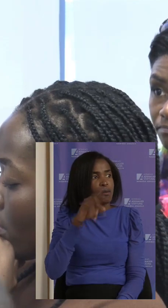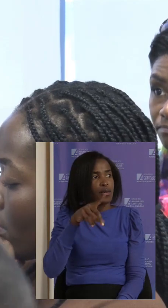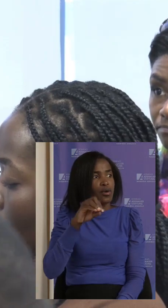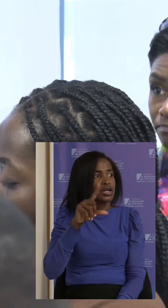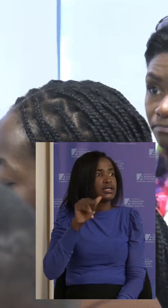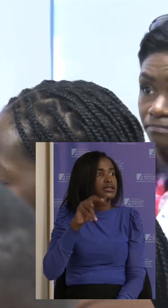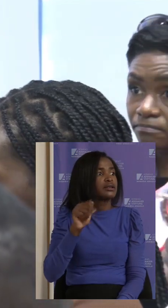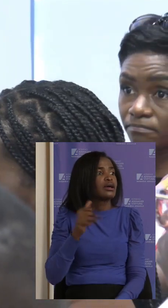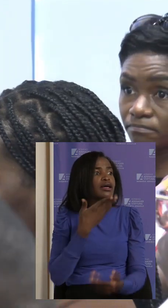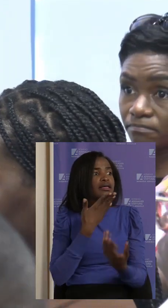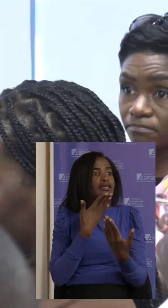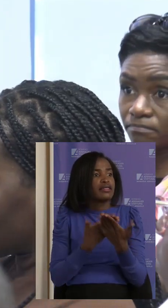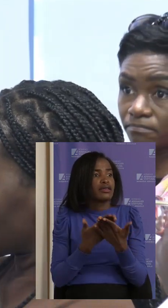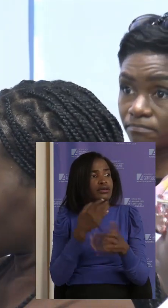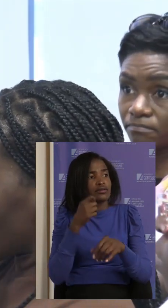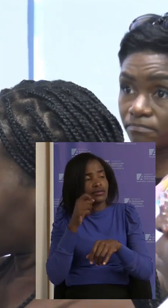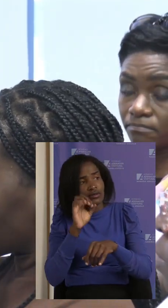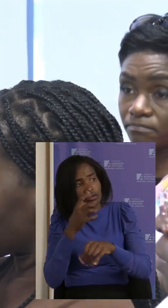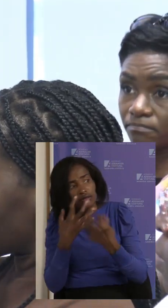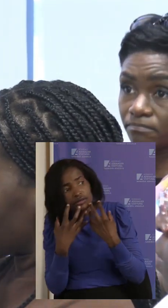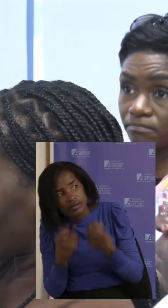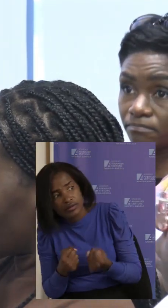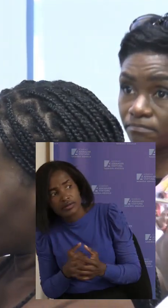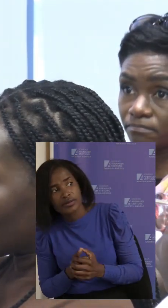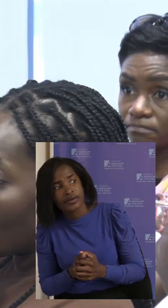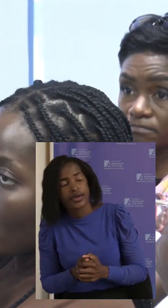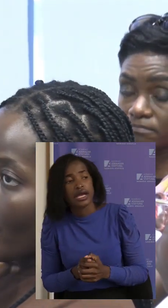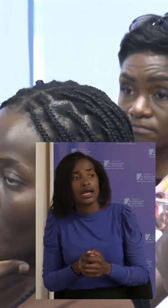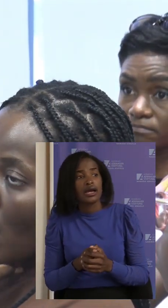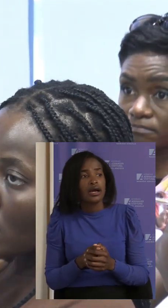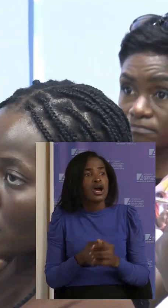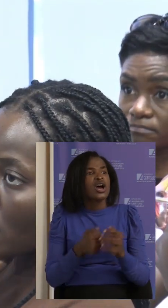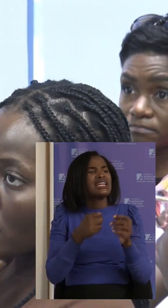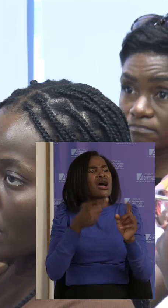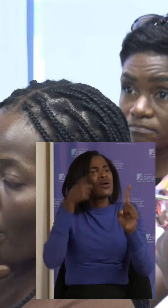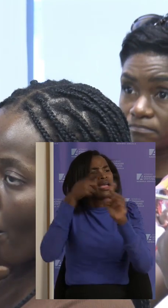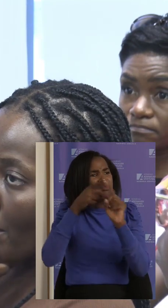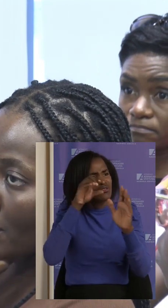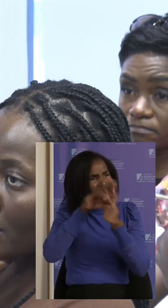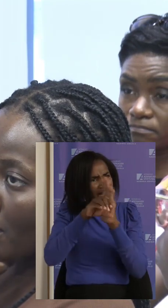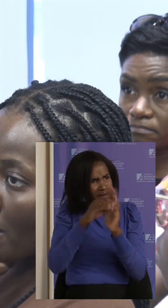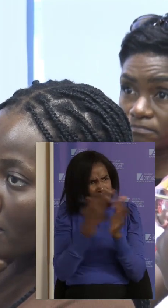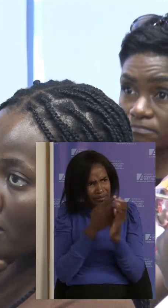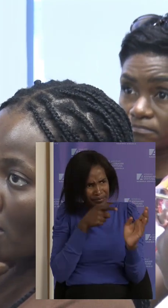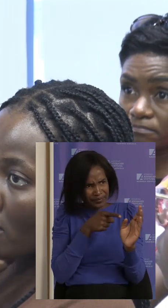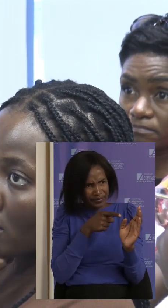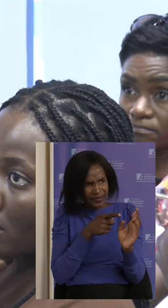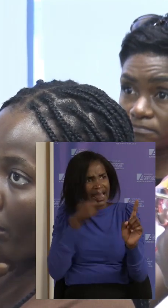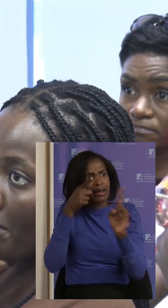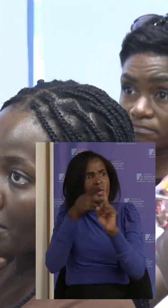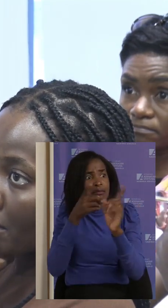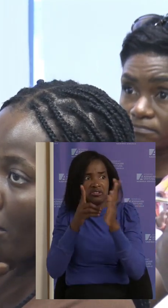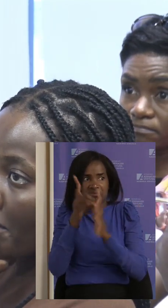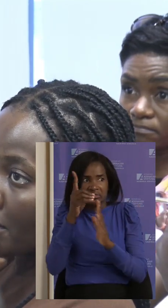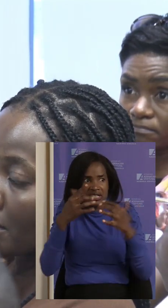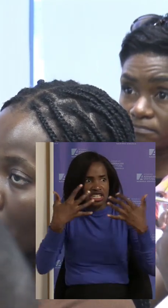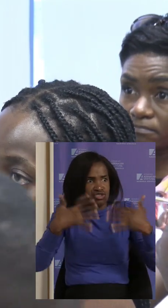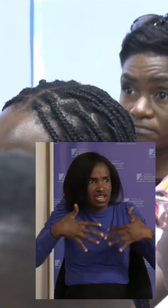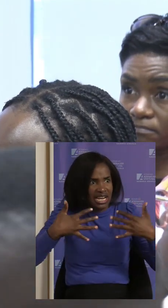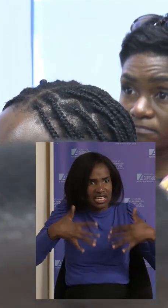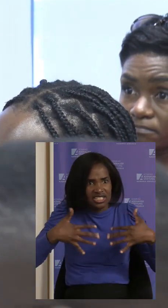opportunity. My question basically is, seeing the aims of the new curriculum and seeing that it aims for development,